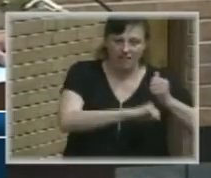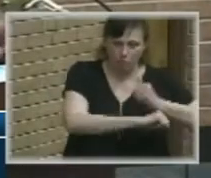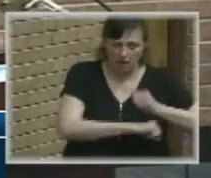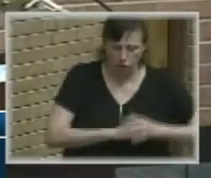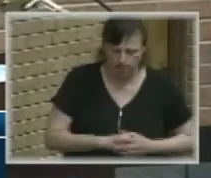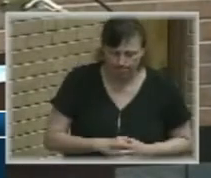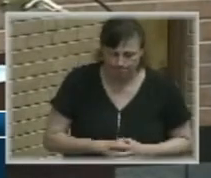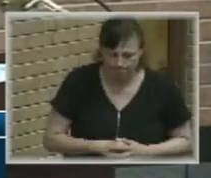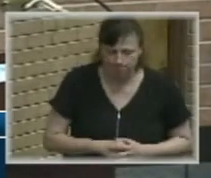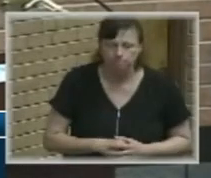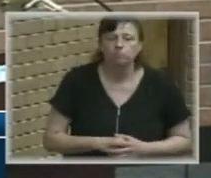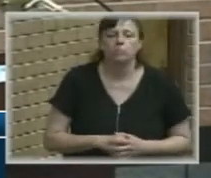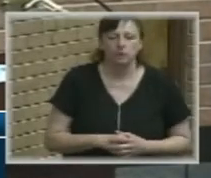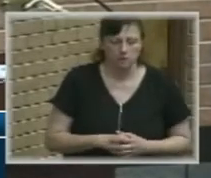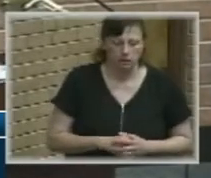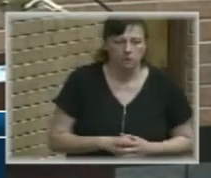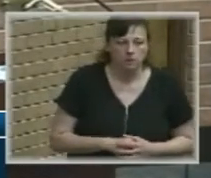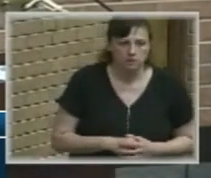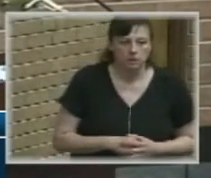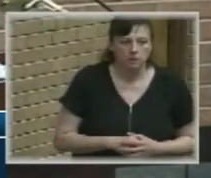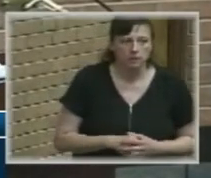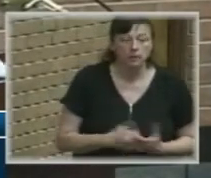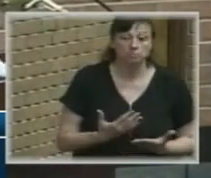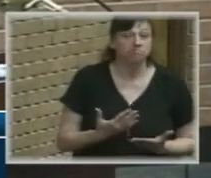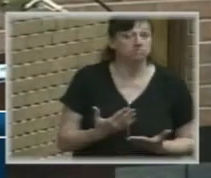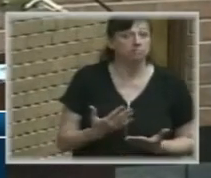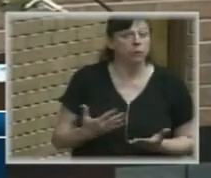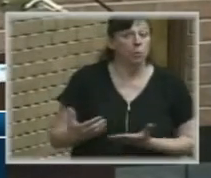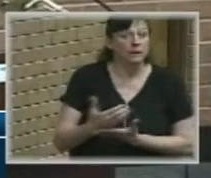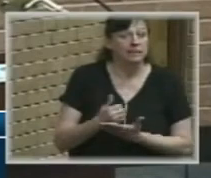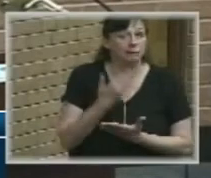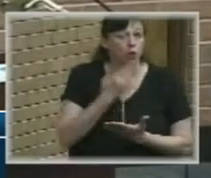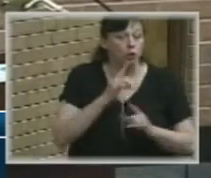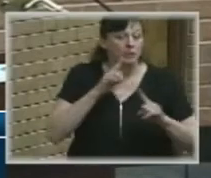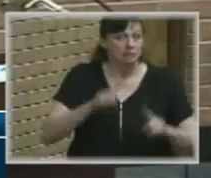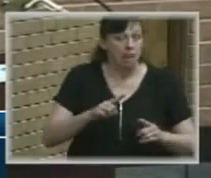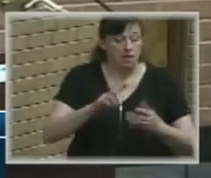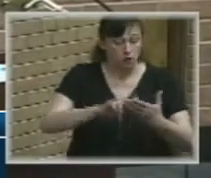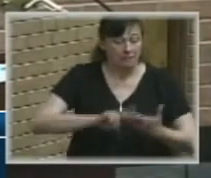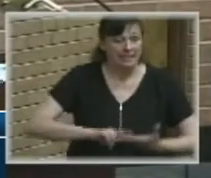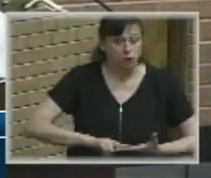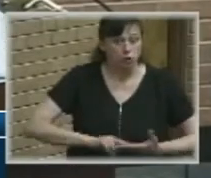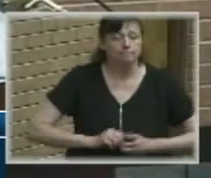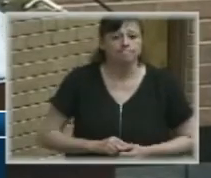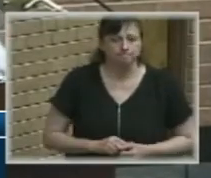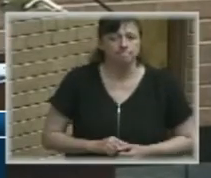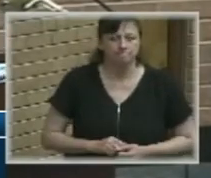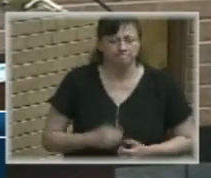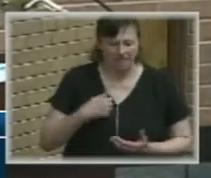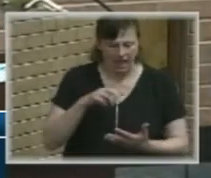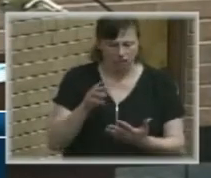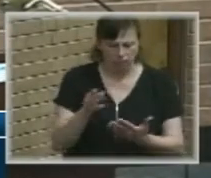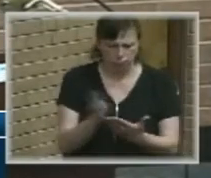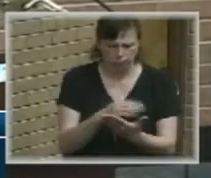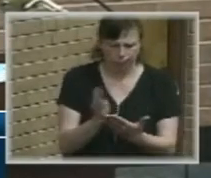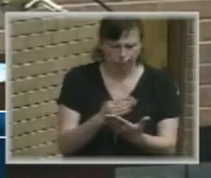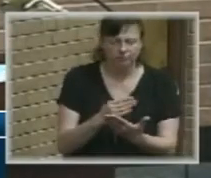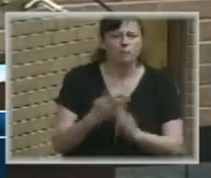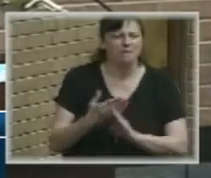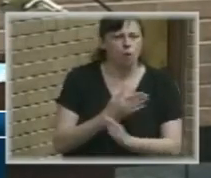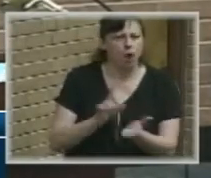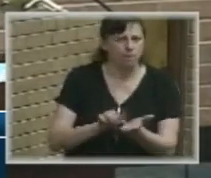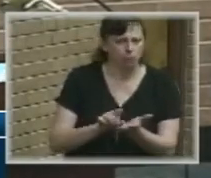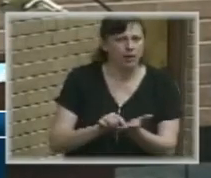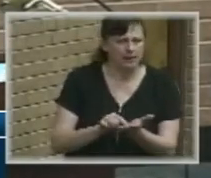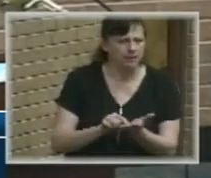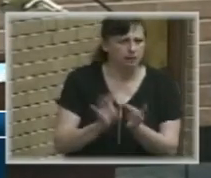we had a good response to the petition. I looked through it before I printed out with